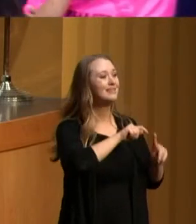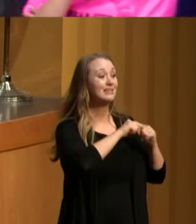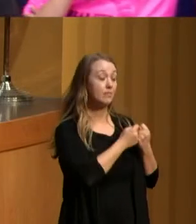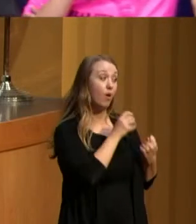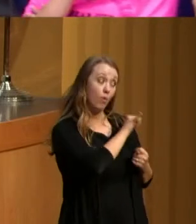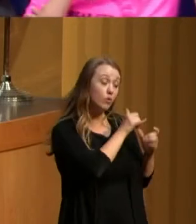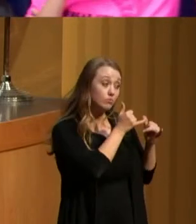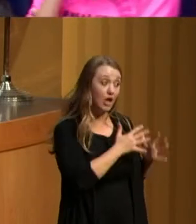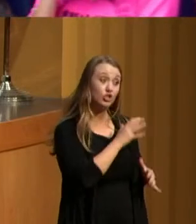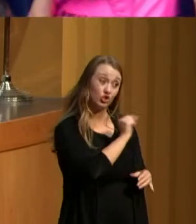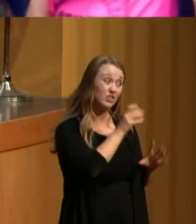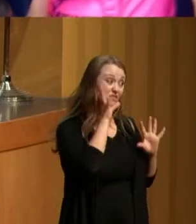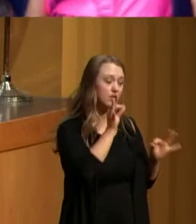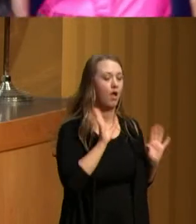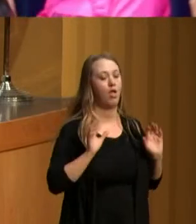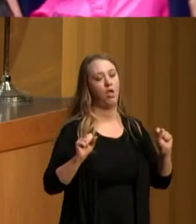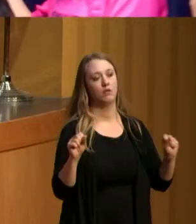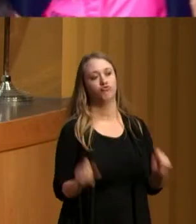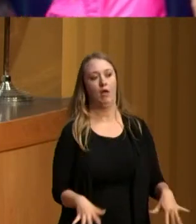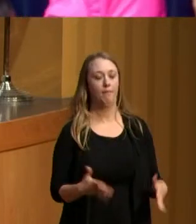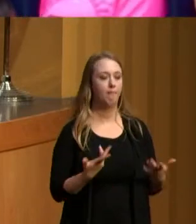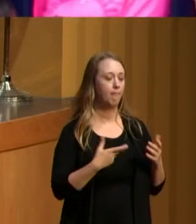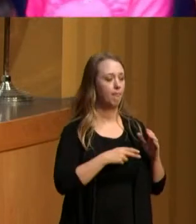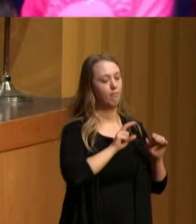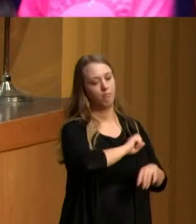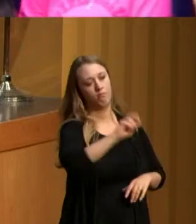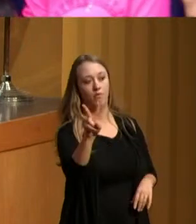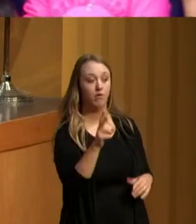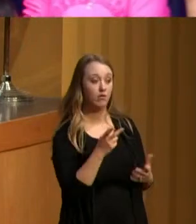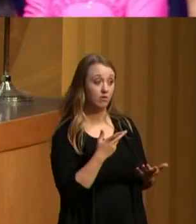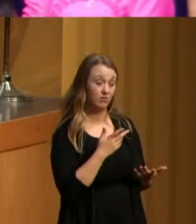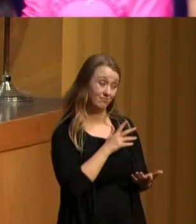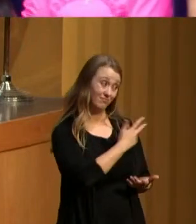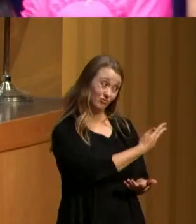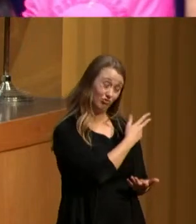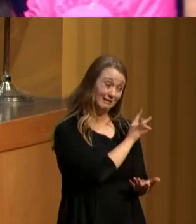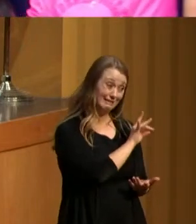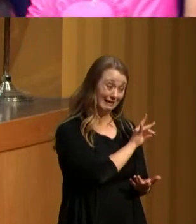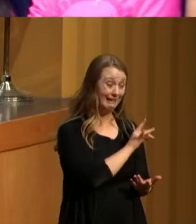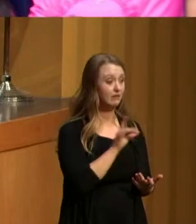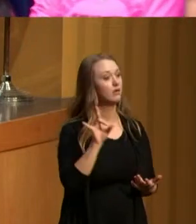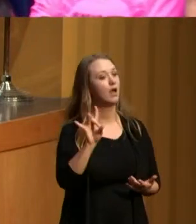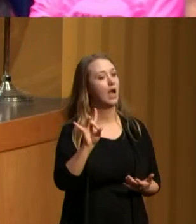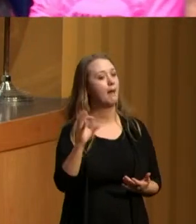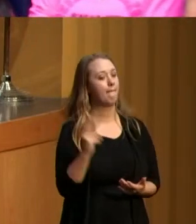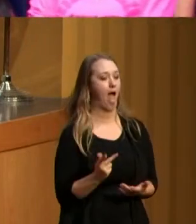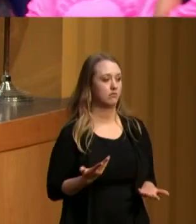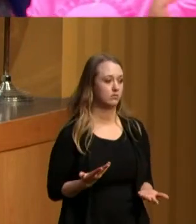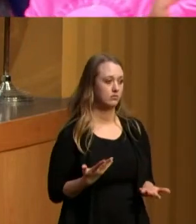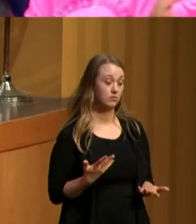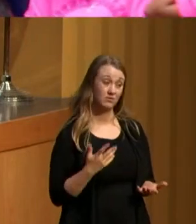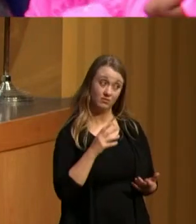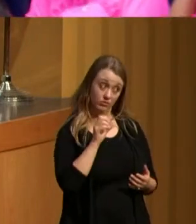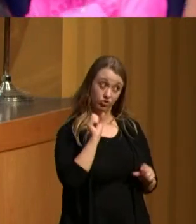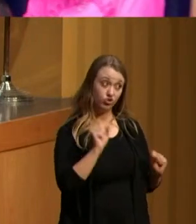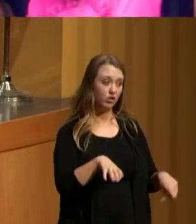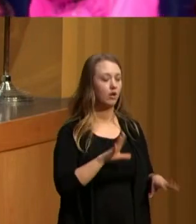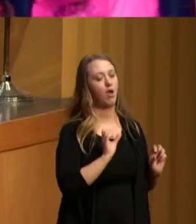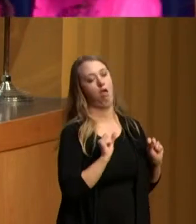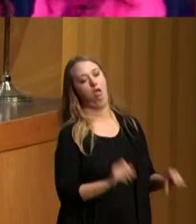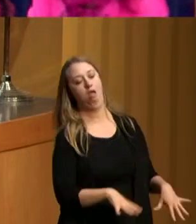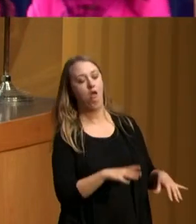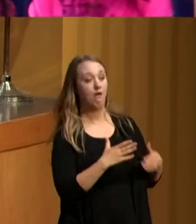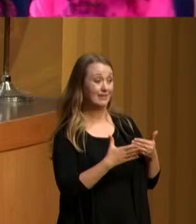on. 3 of our players did, 8 came back, but they could have gone on, very easy. But they said, no, we want to accomplish this goal. So they